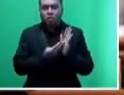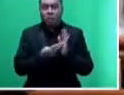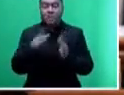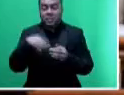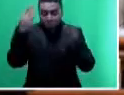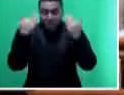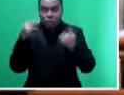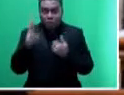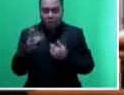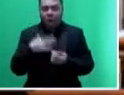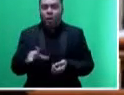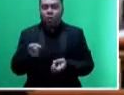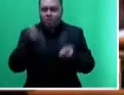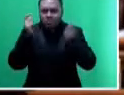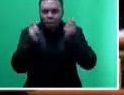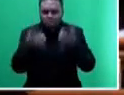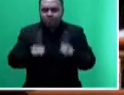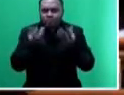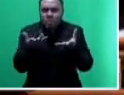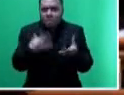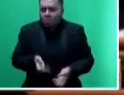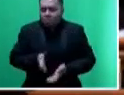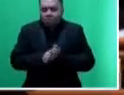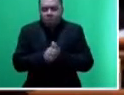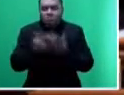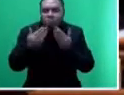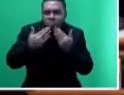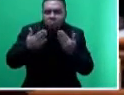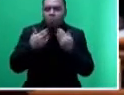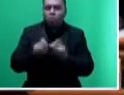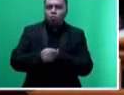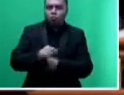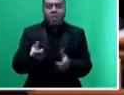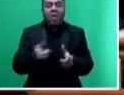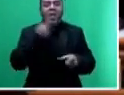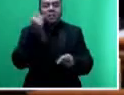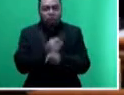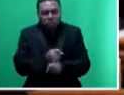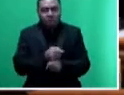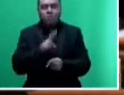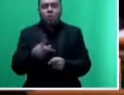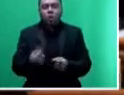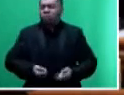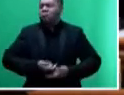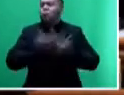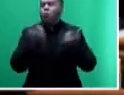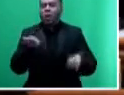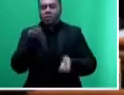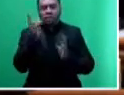sir, I would like to express my gratitude to our Minister of Economy, Honourable Ayaz Sayed Qayyum, for this great Fijian